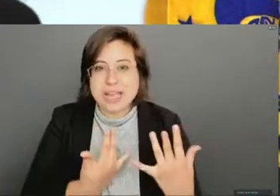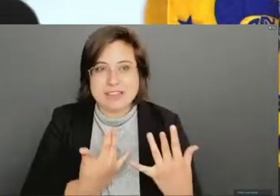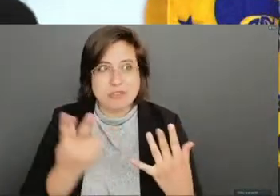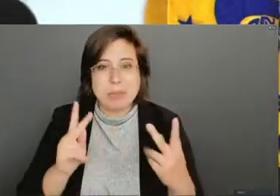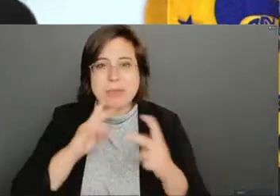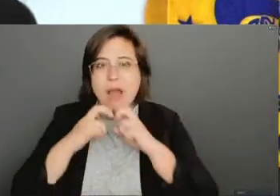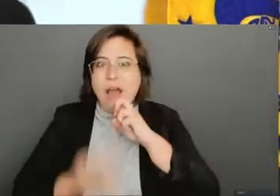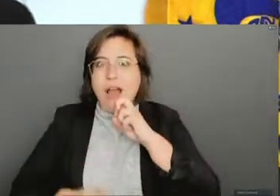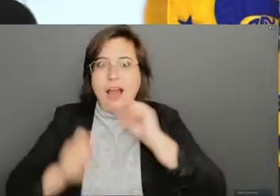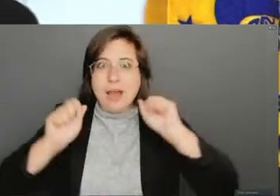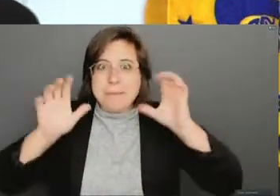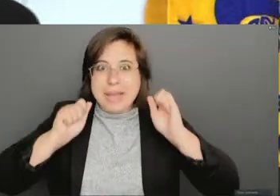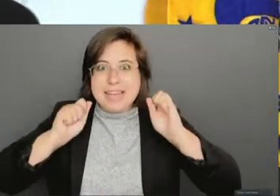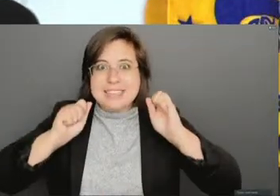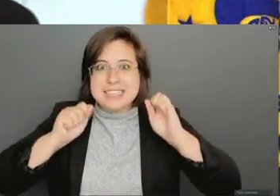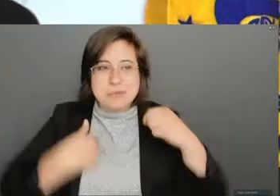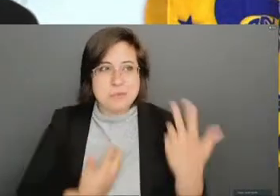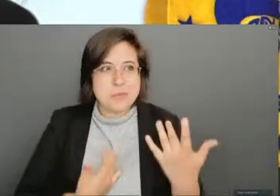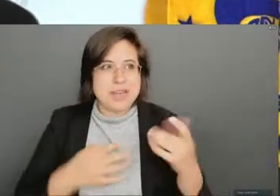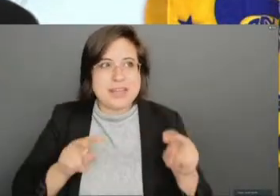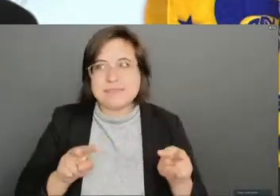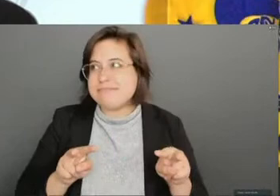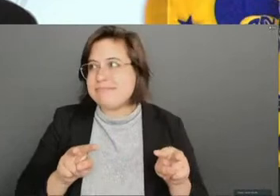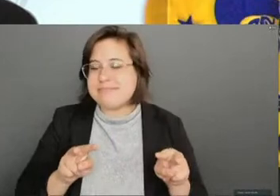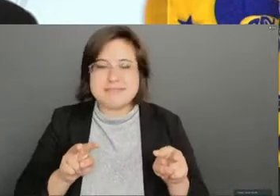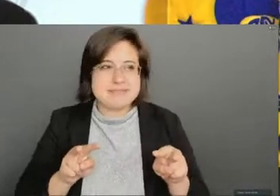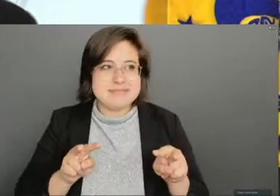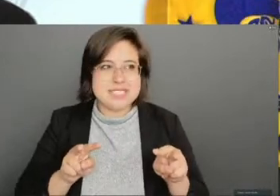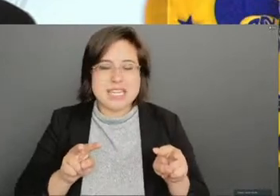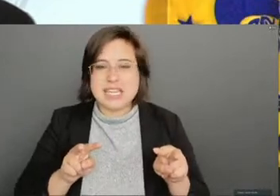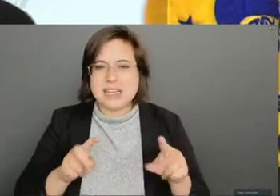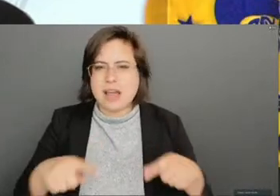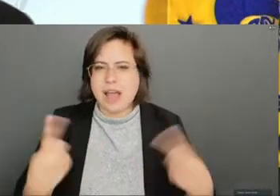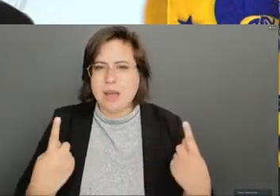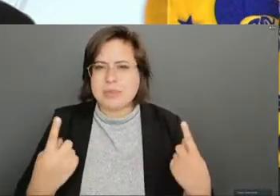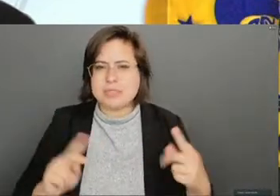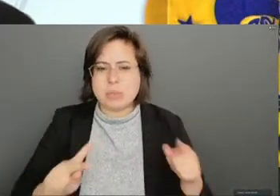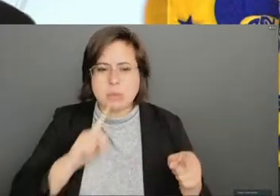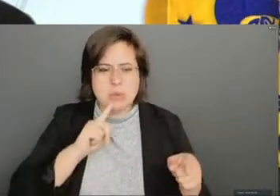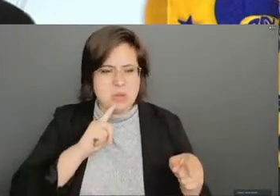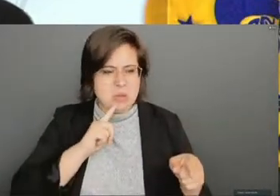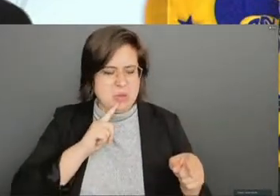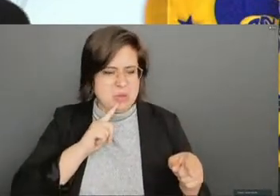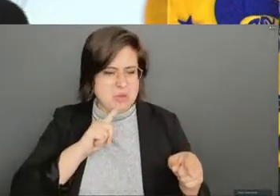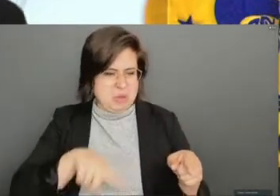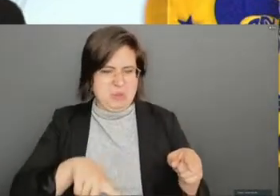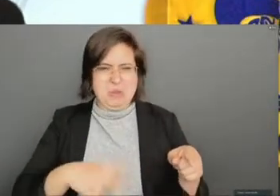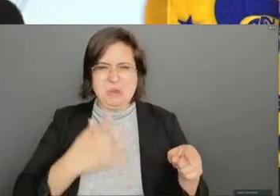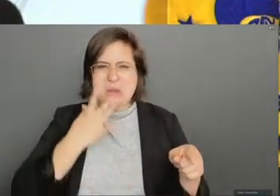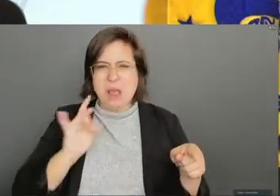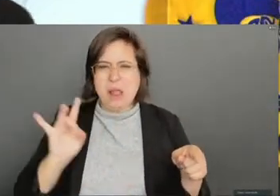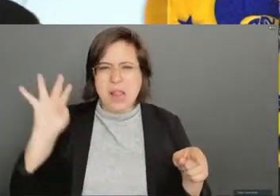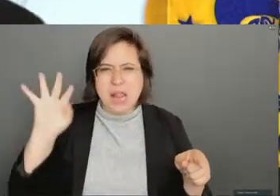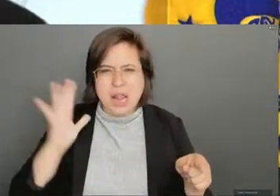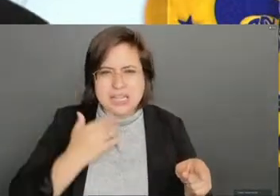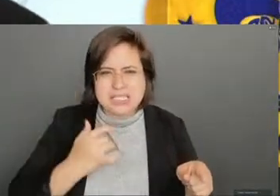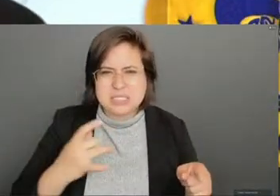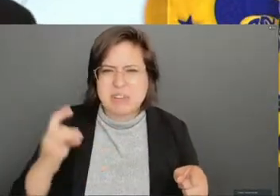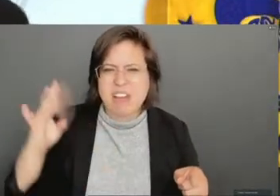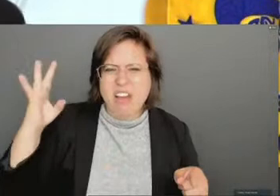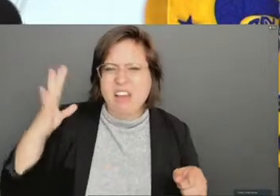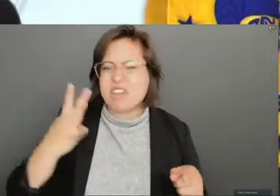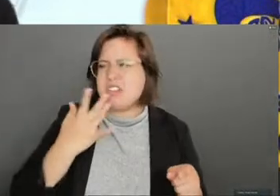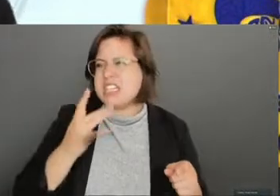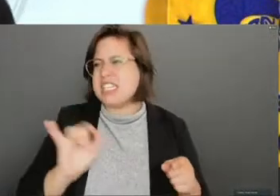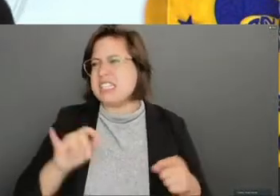amazing!" But in fact, instead the reactions were like, "Oh, what is this? This tastes like so terribly sweet. It tastes like plastic. I don't